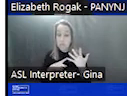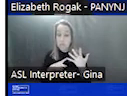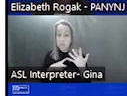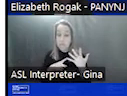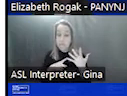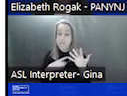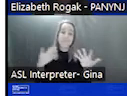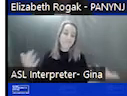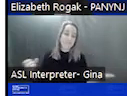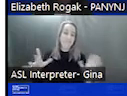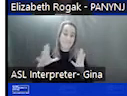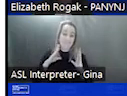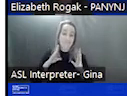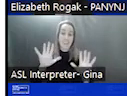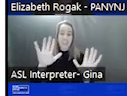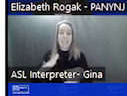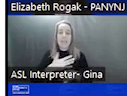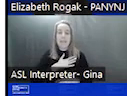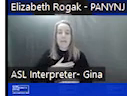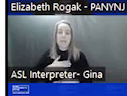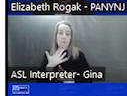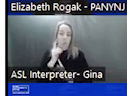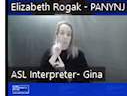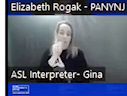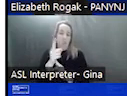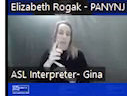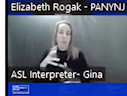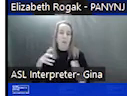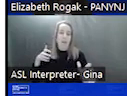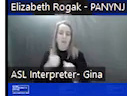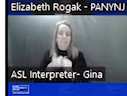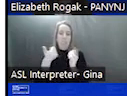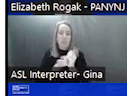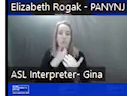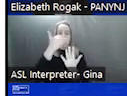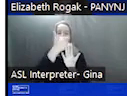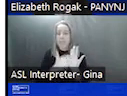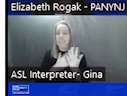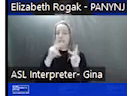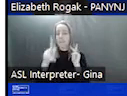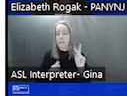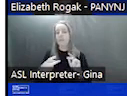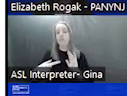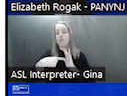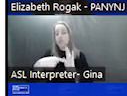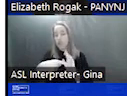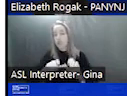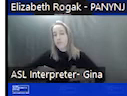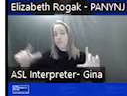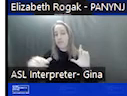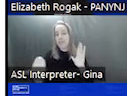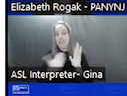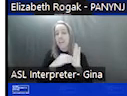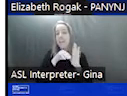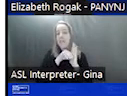Okay, so if you'll give us a moment to update our speaker list, and we'll show you on the screen again the methods by which you can submit comments